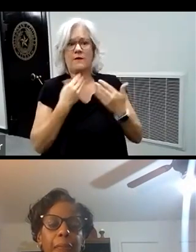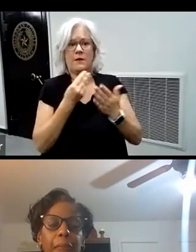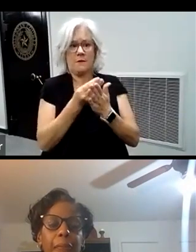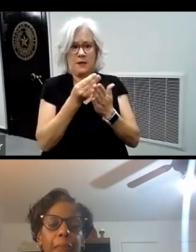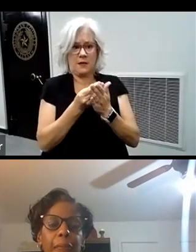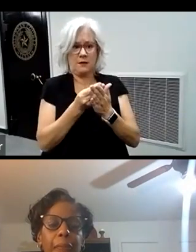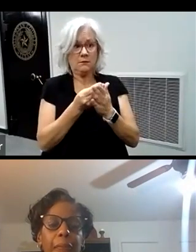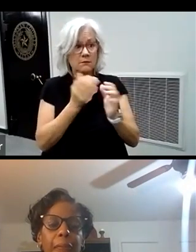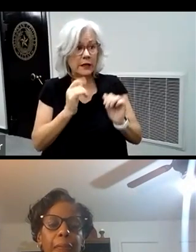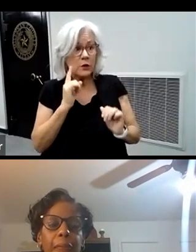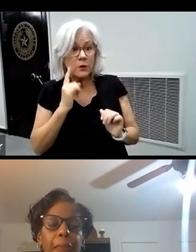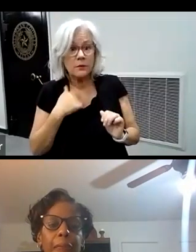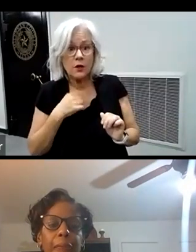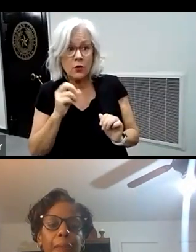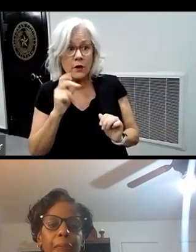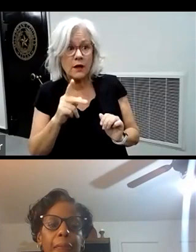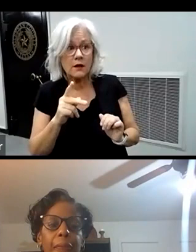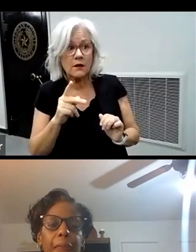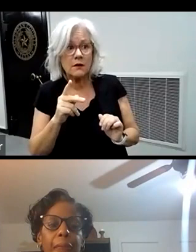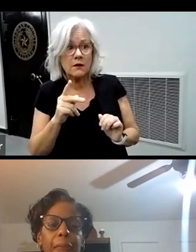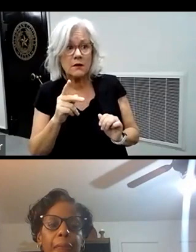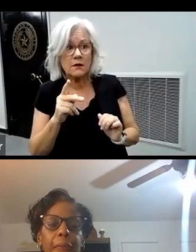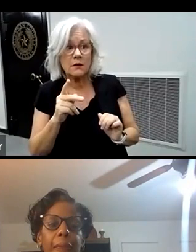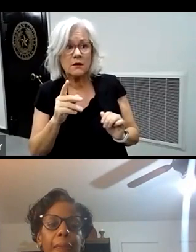you hear me okay, Judge?